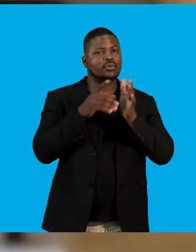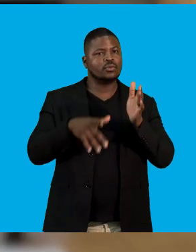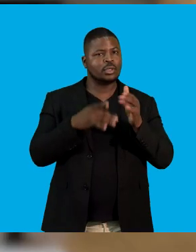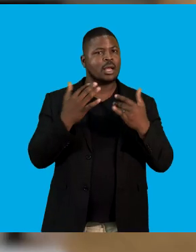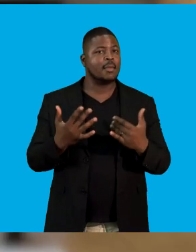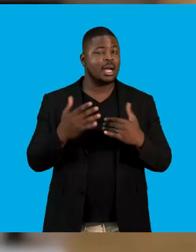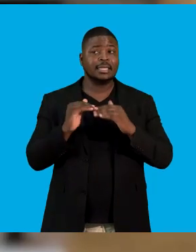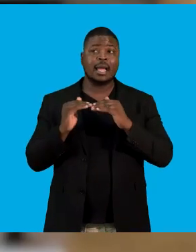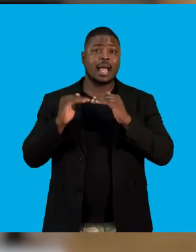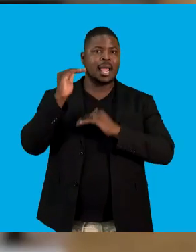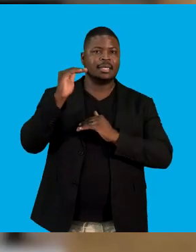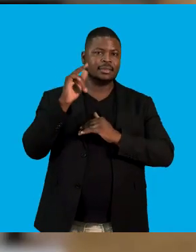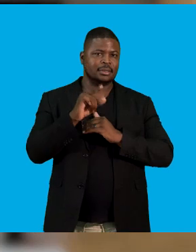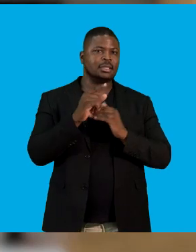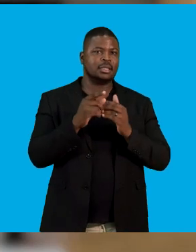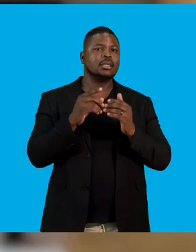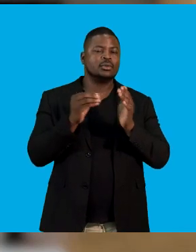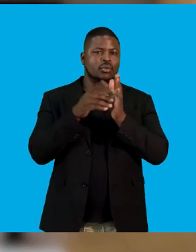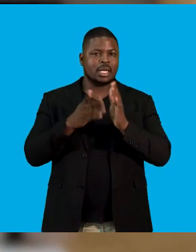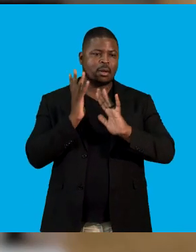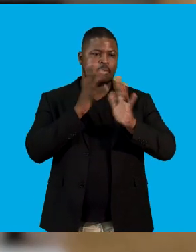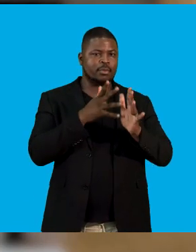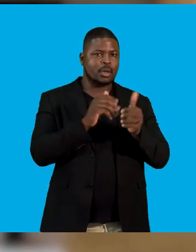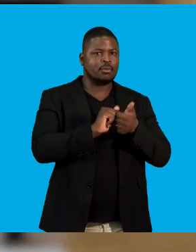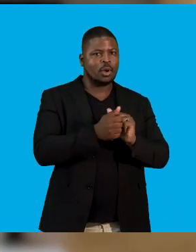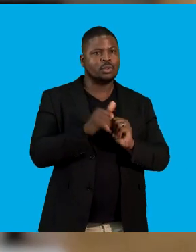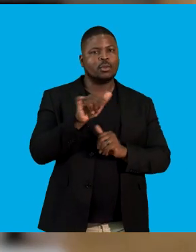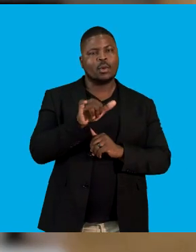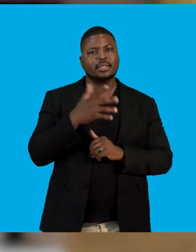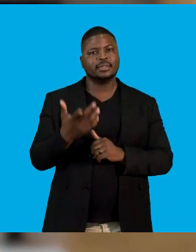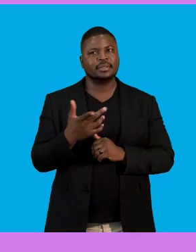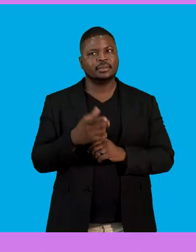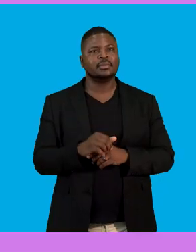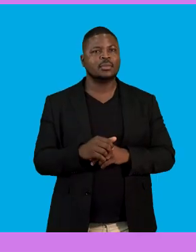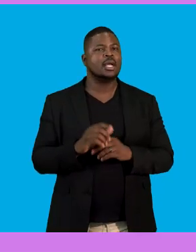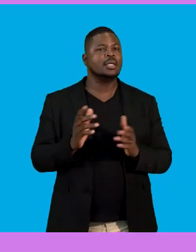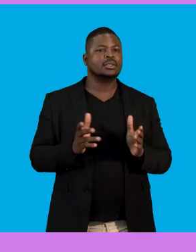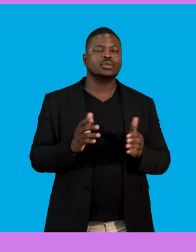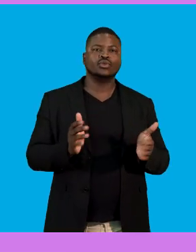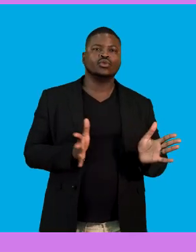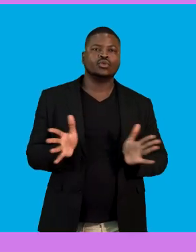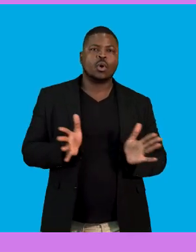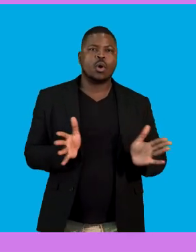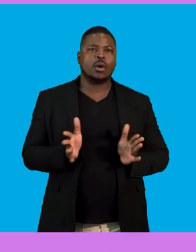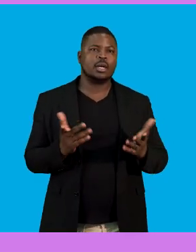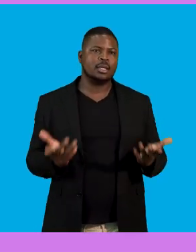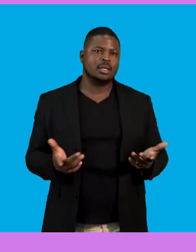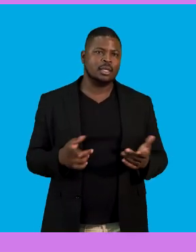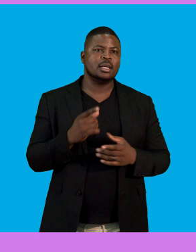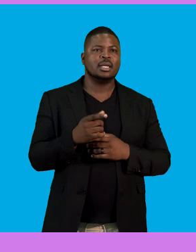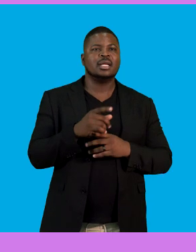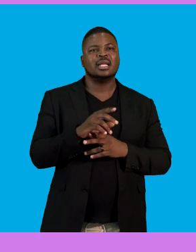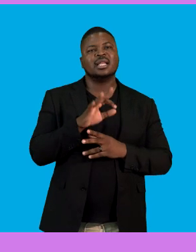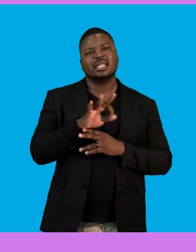are looking at the highest frequency sports code. So if we check that the highest is actually soccer because it is at